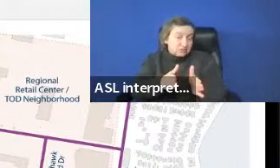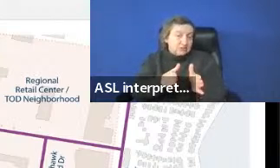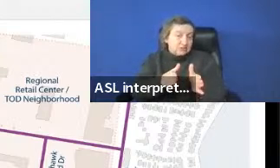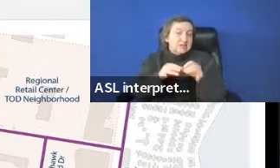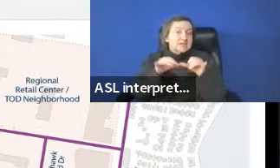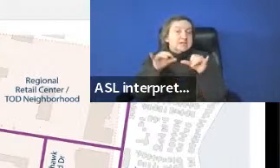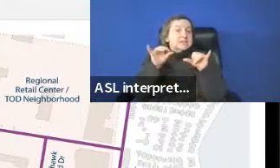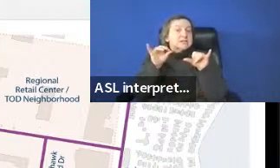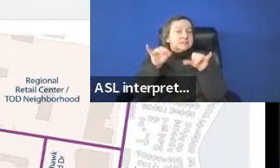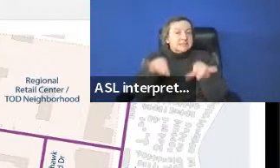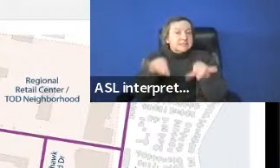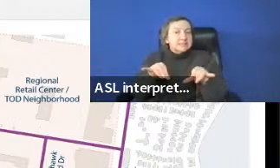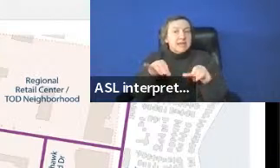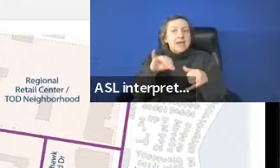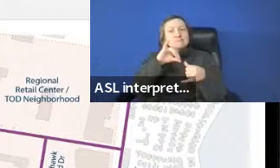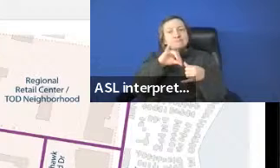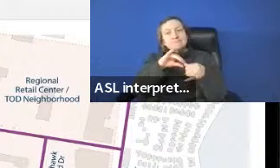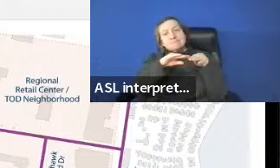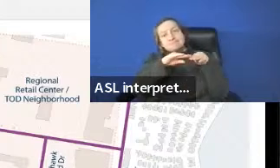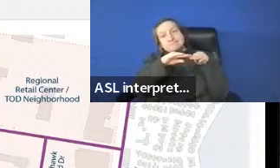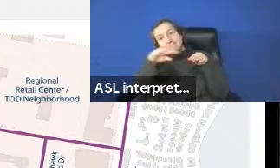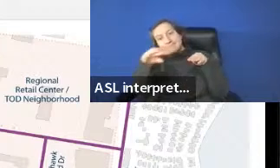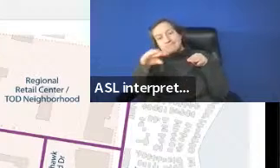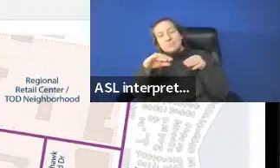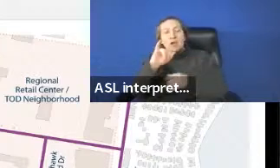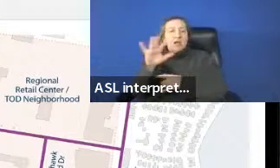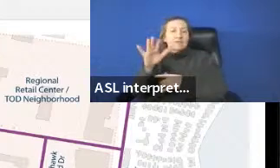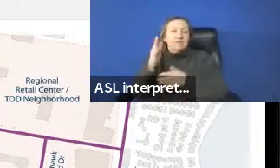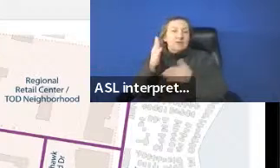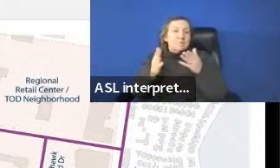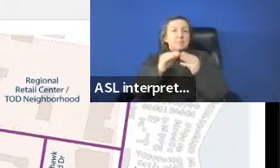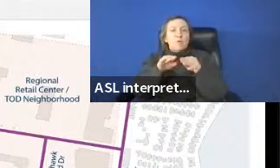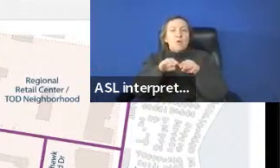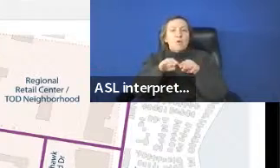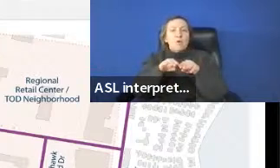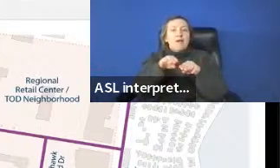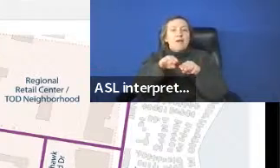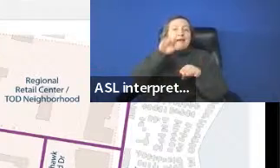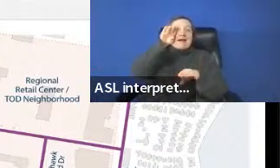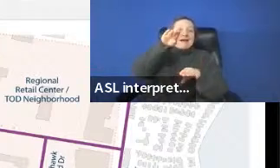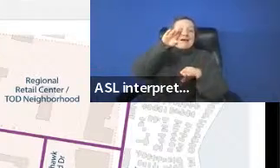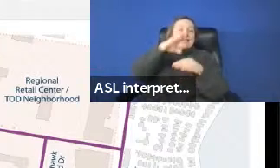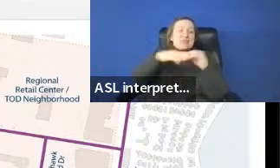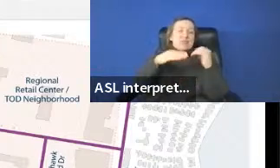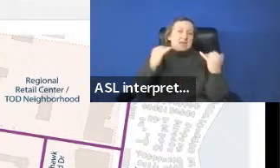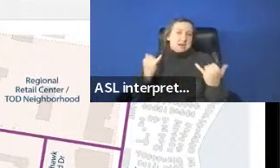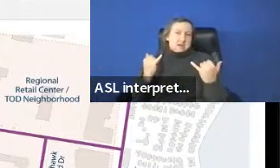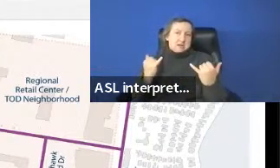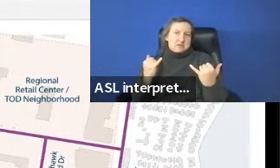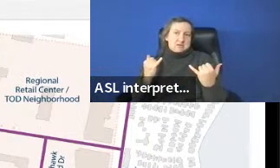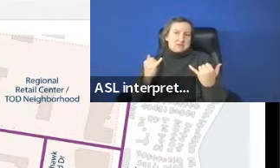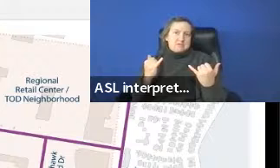constant elevation, and therefore I-5 would be higher than it is today.